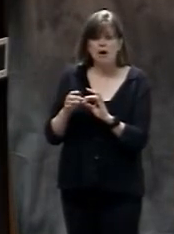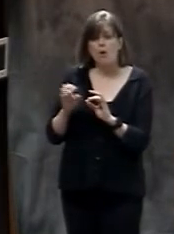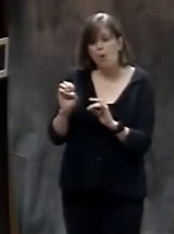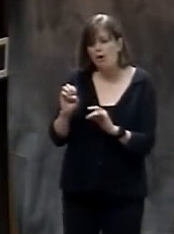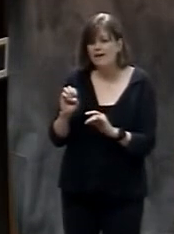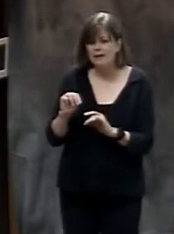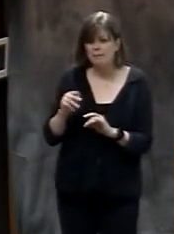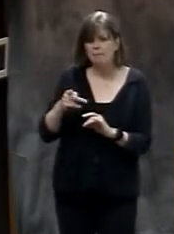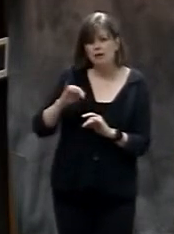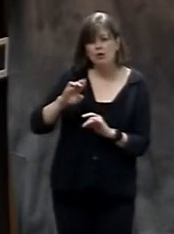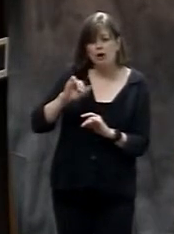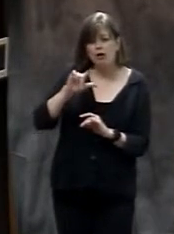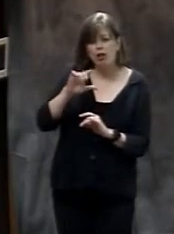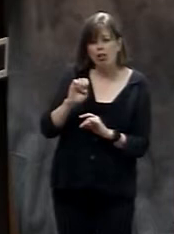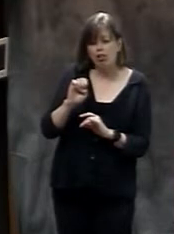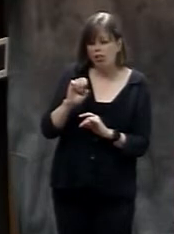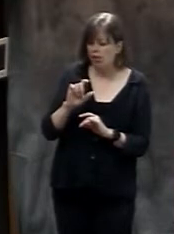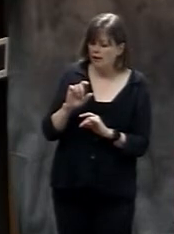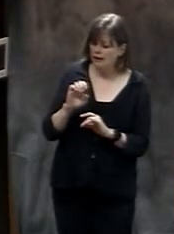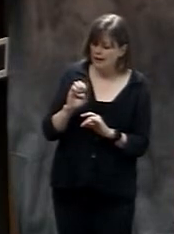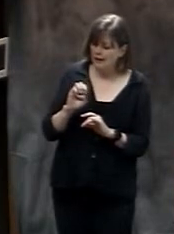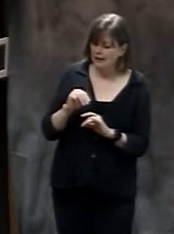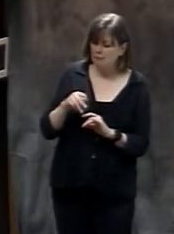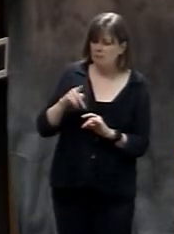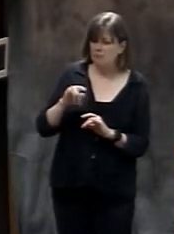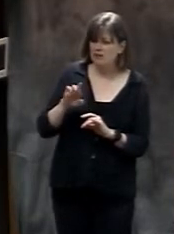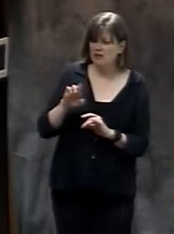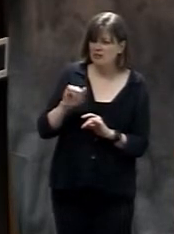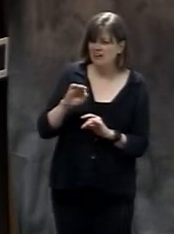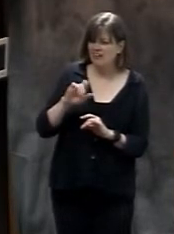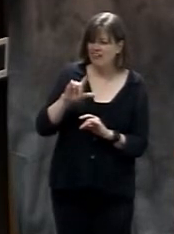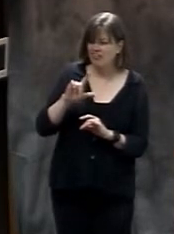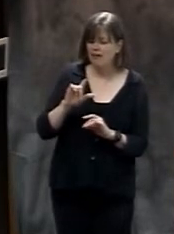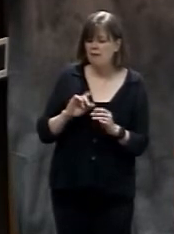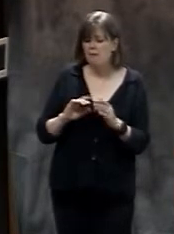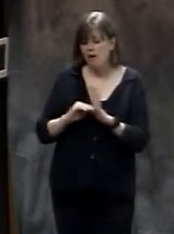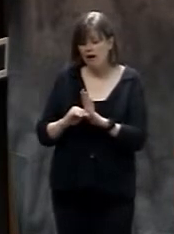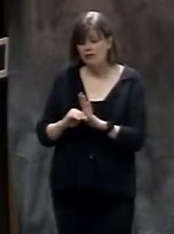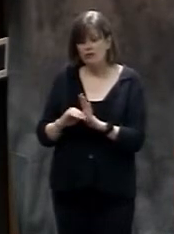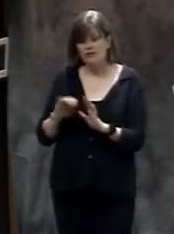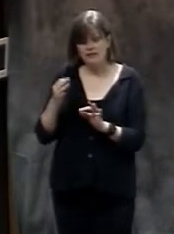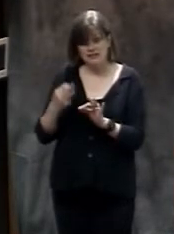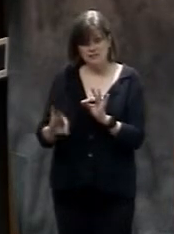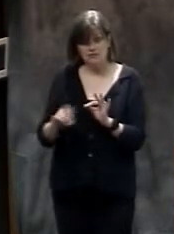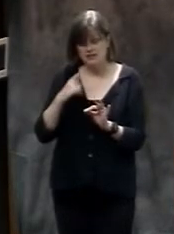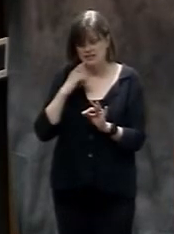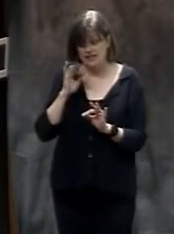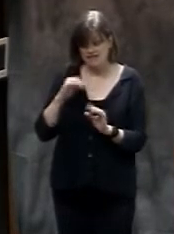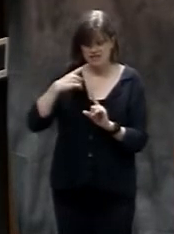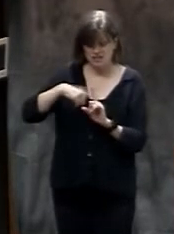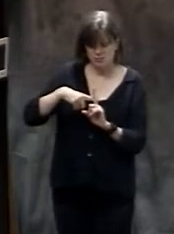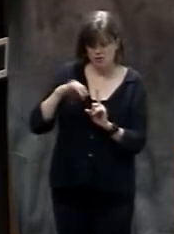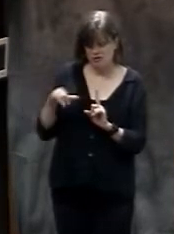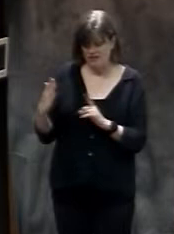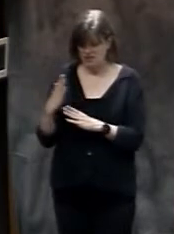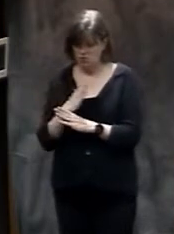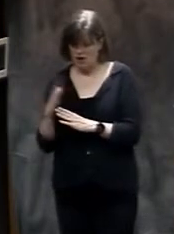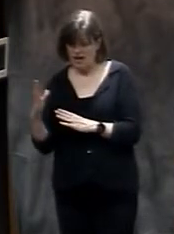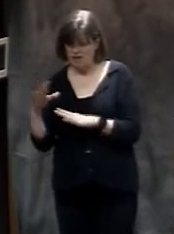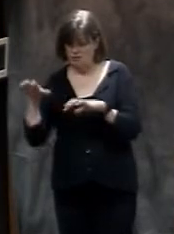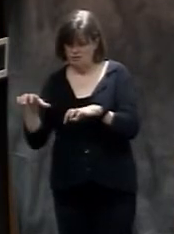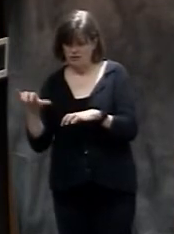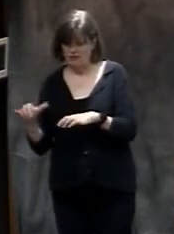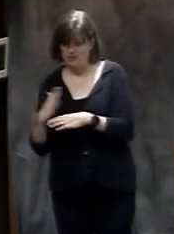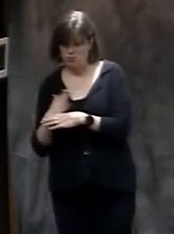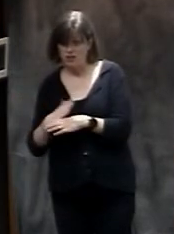model of just a real simple equation that says, okay, if the temperatures are in this range and the precipitation's in this range, this